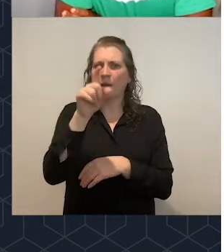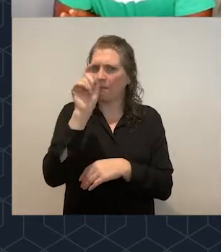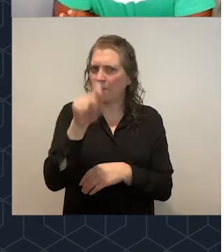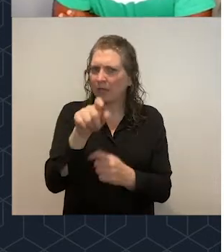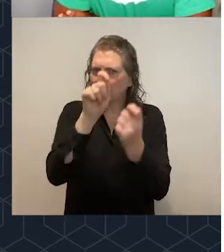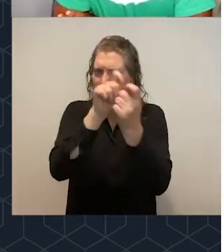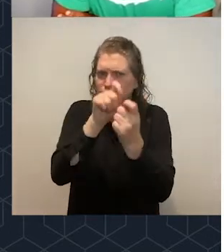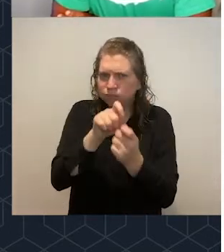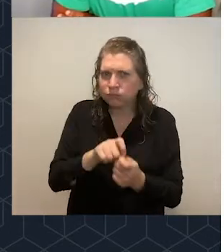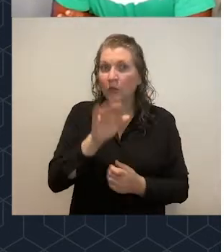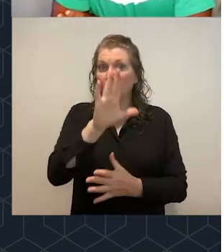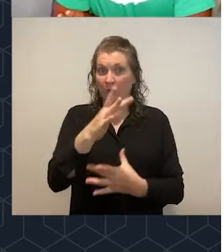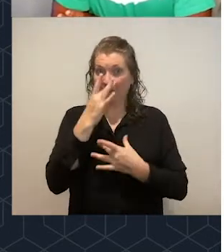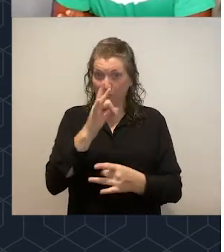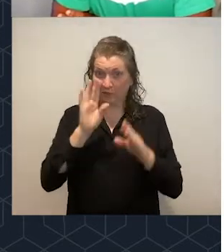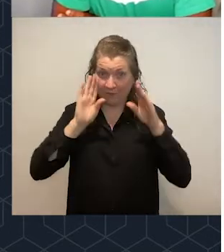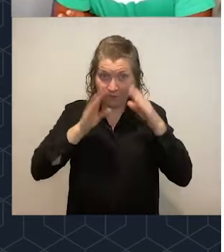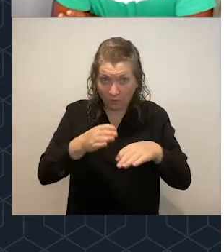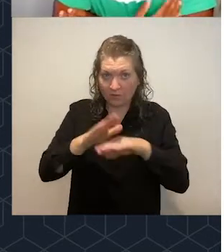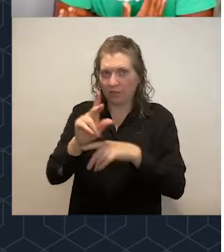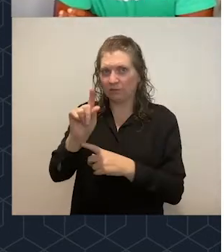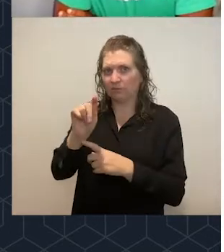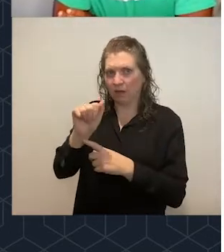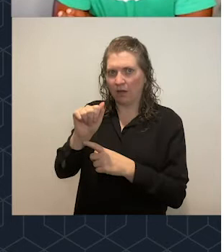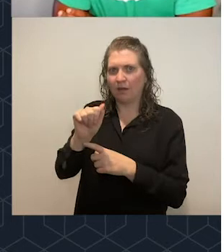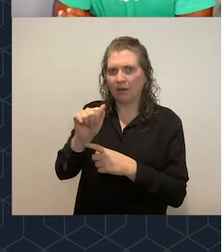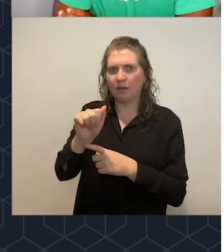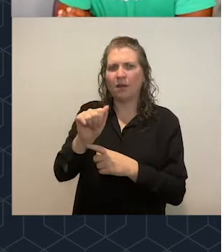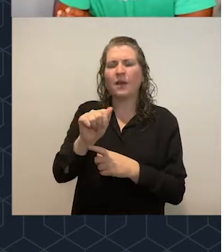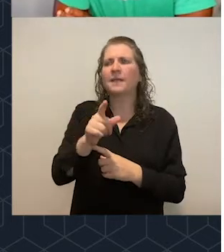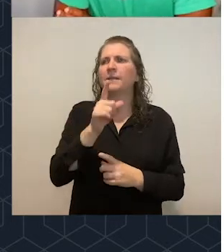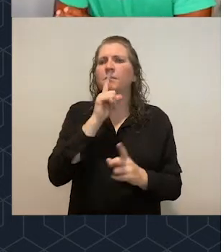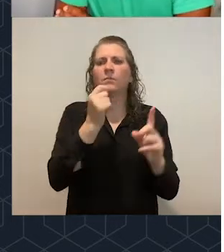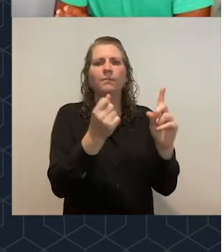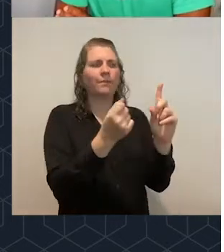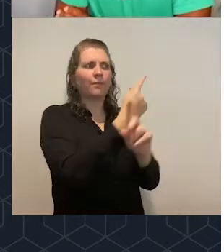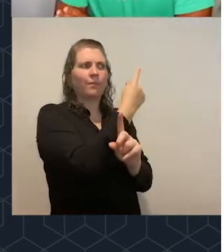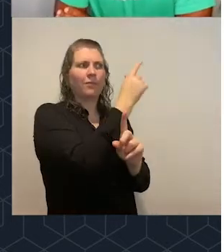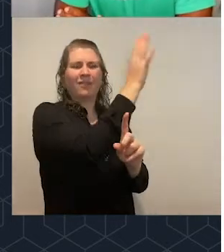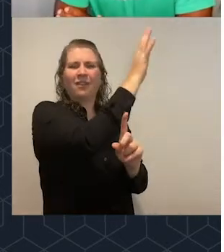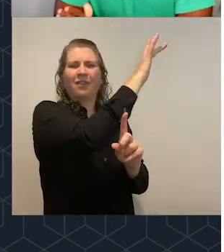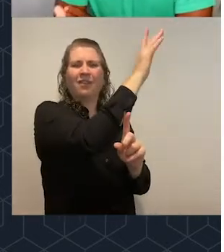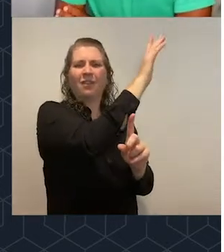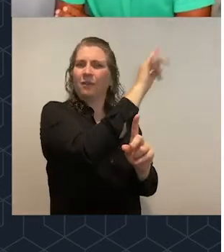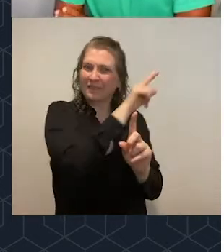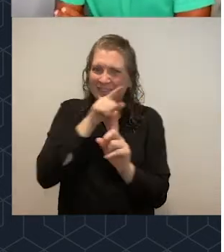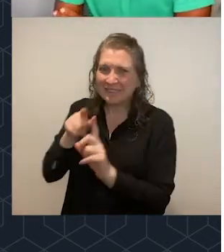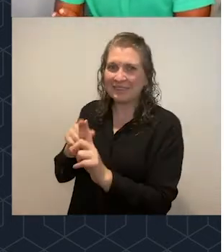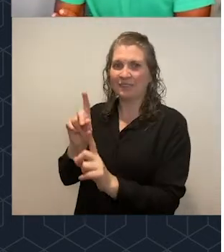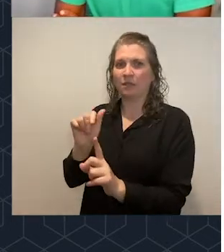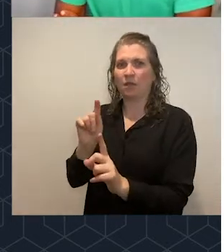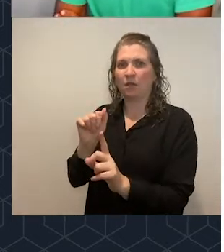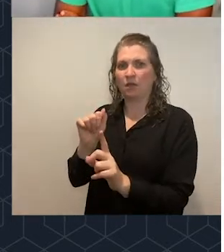mentioned like the business analyst role as a prime example, if the requirement is saying data language tool, you know, be concise